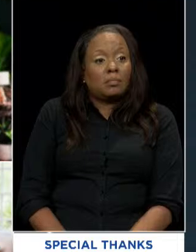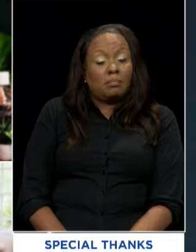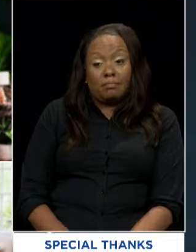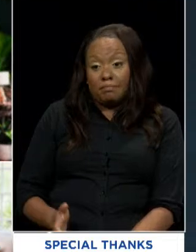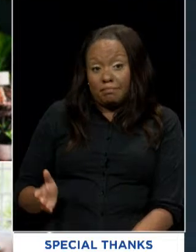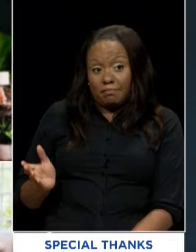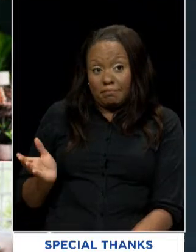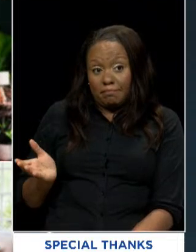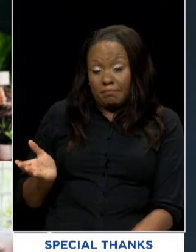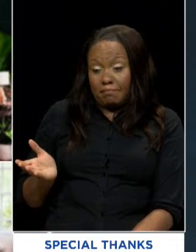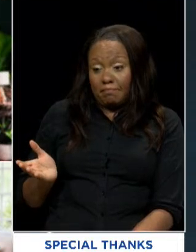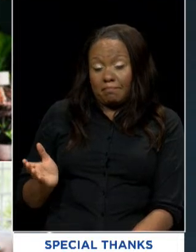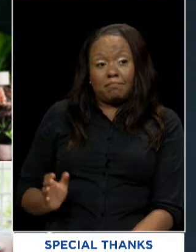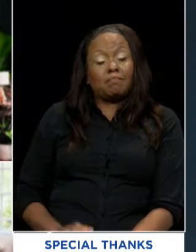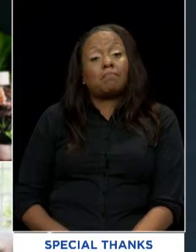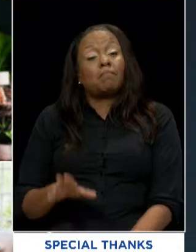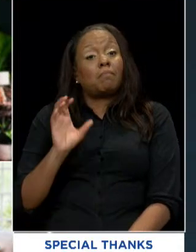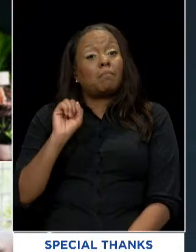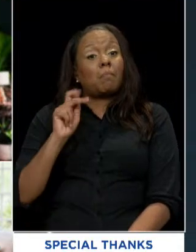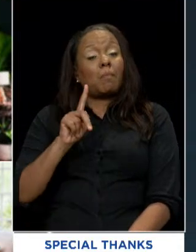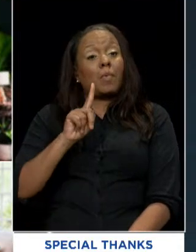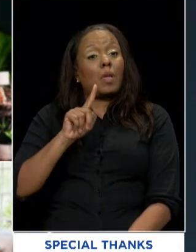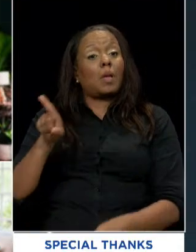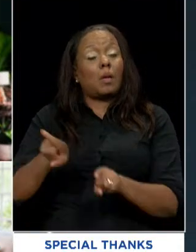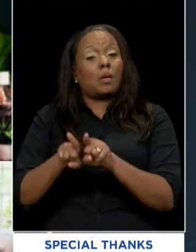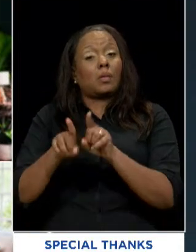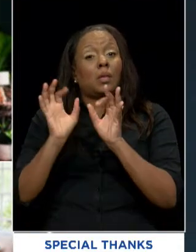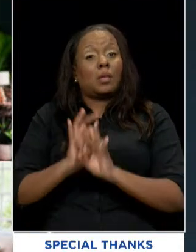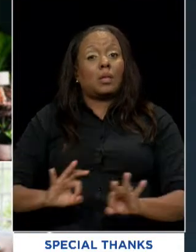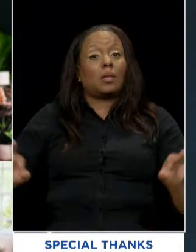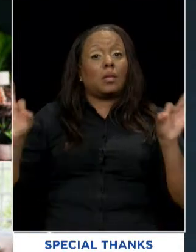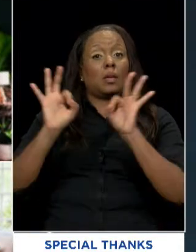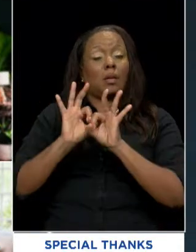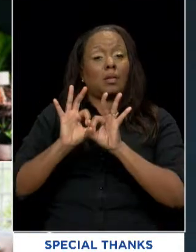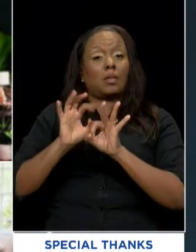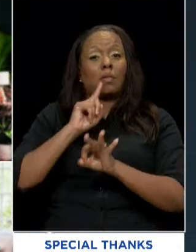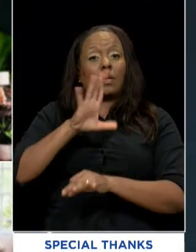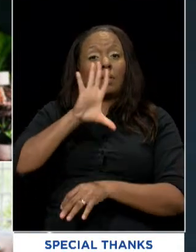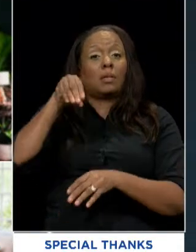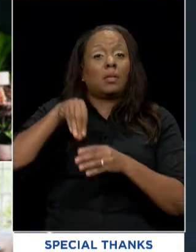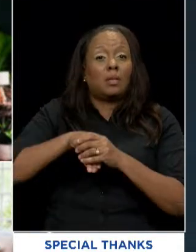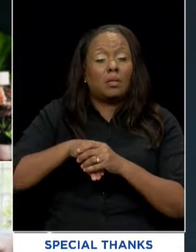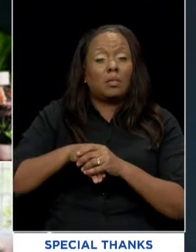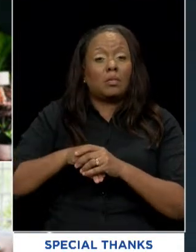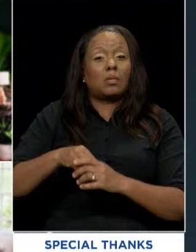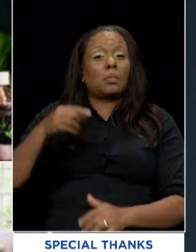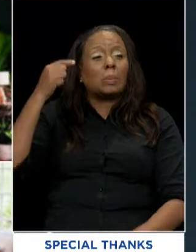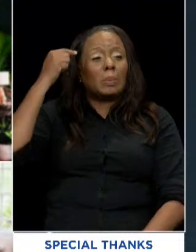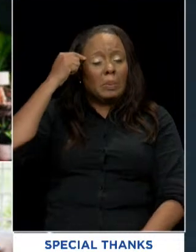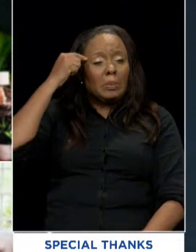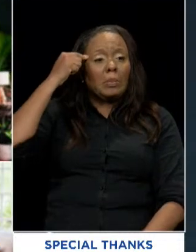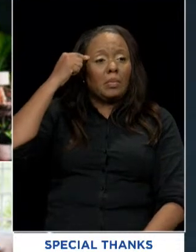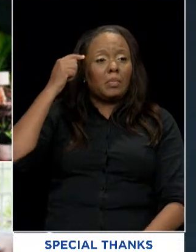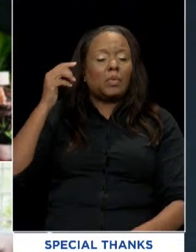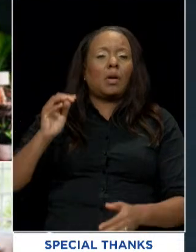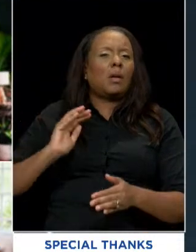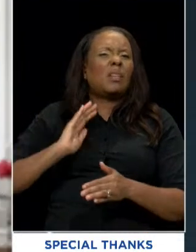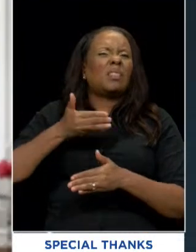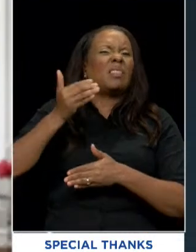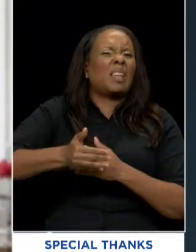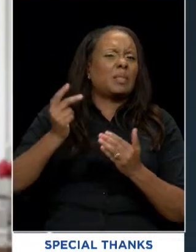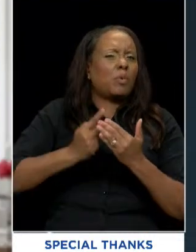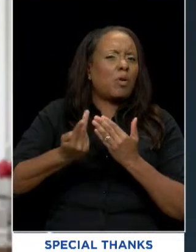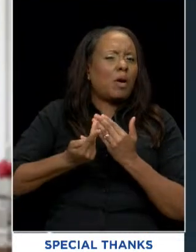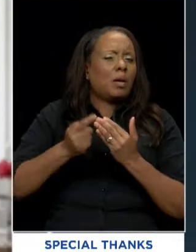another reminder of how important it is for us to include the psychology aspect of that, and we'll do that on the next show. But